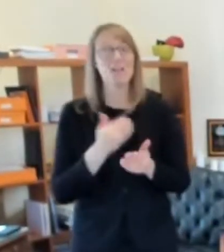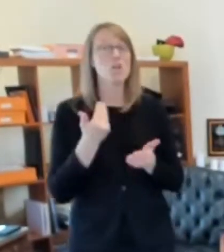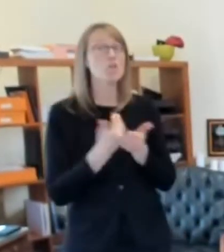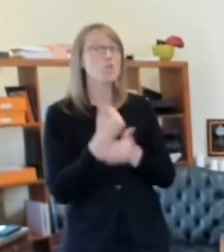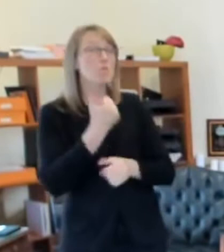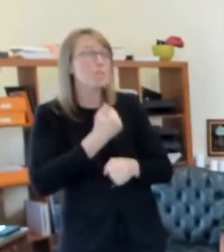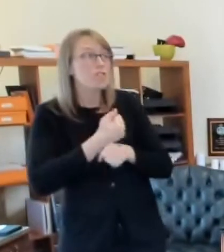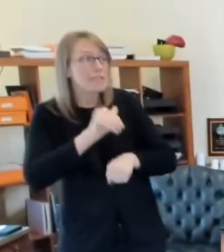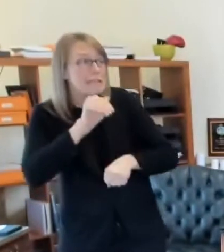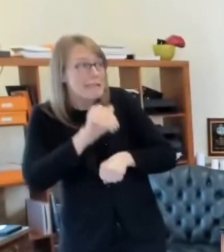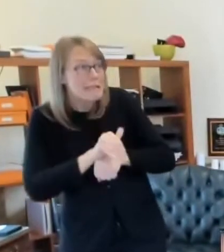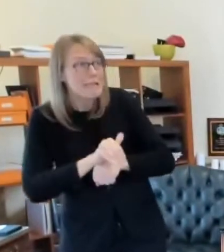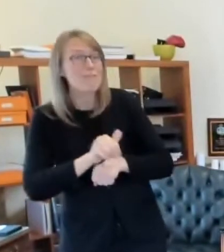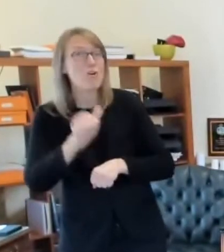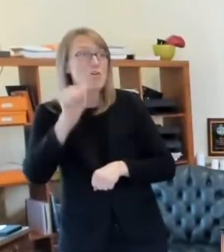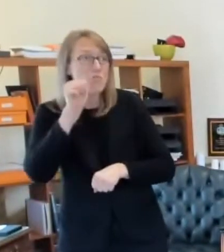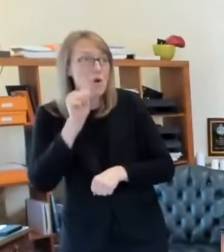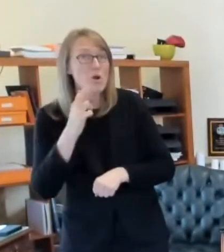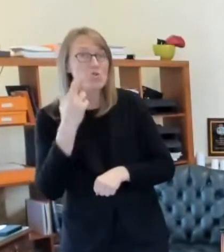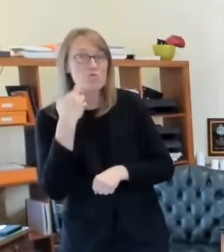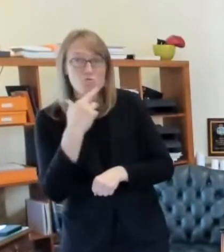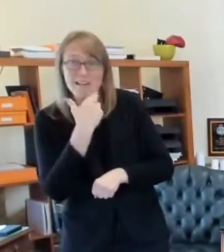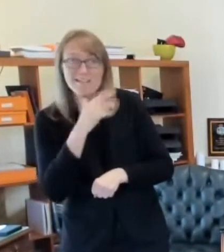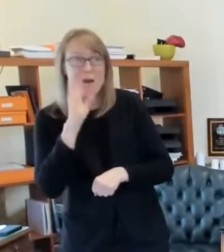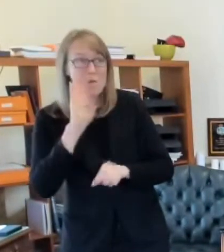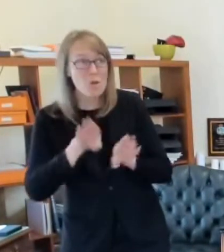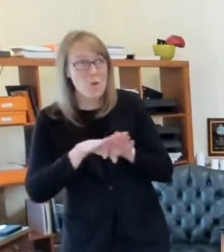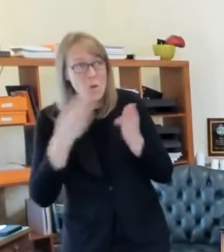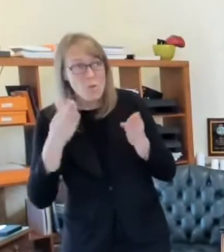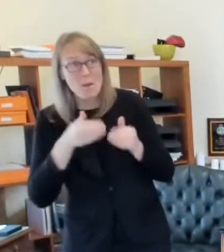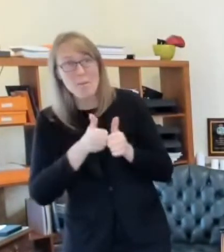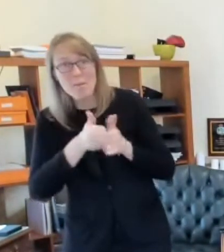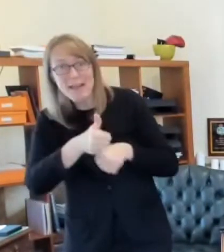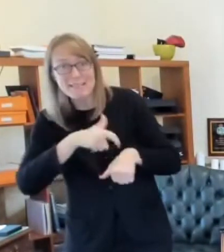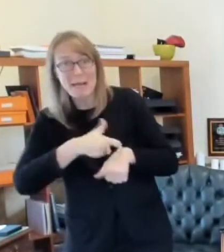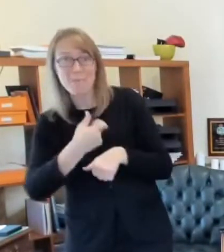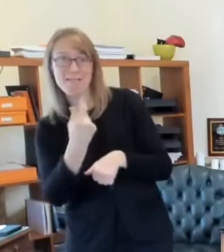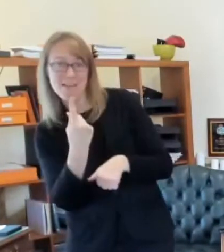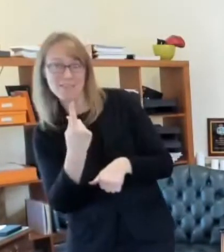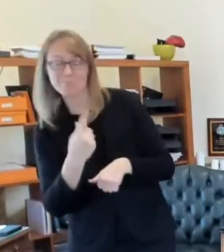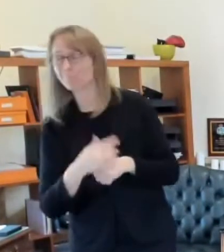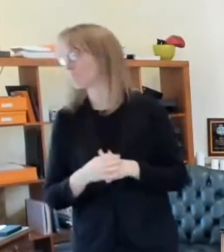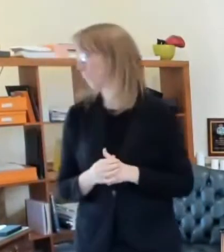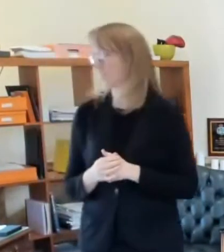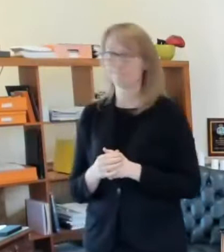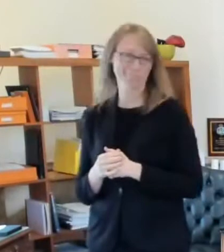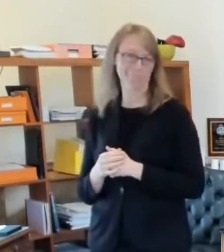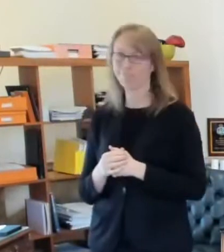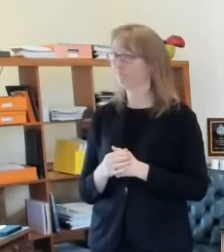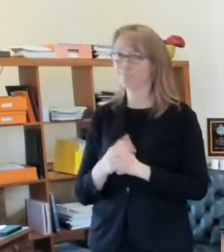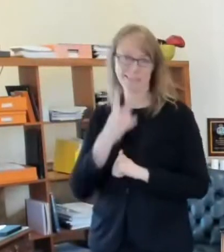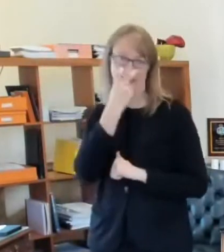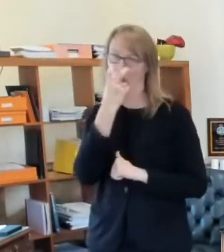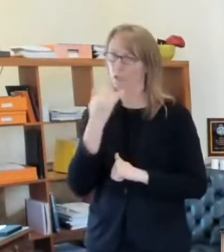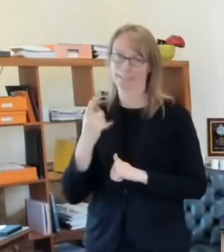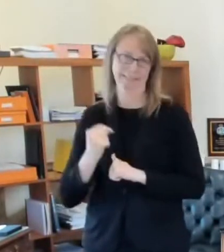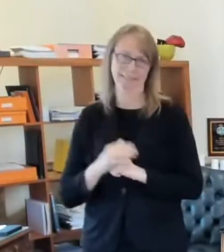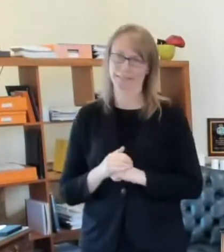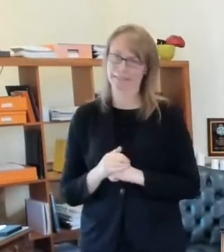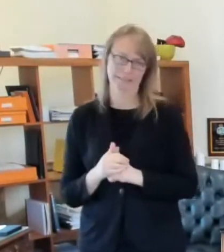unlikely. I know that's not the answer you want, but I seriously doubt